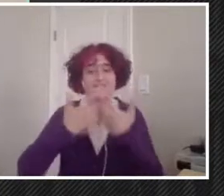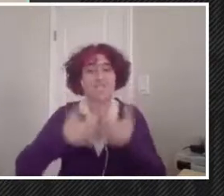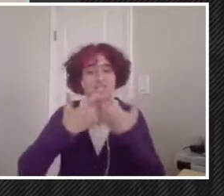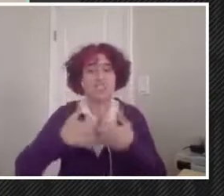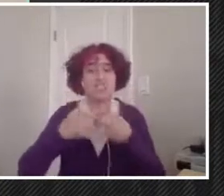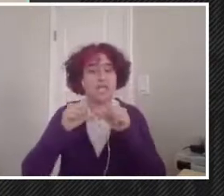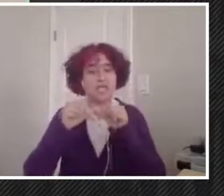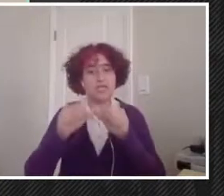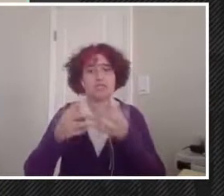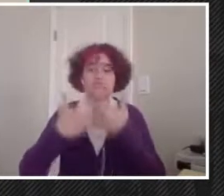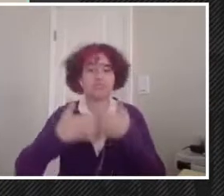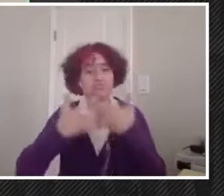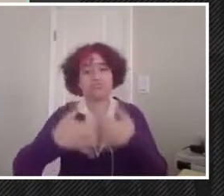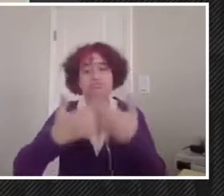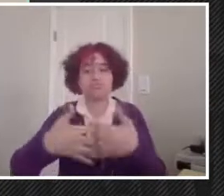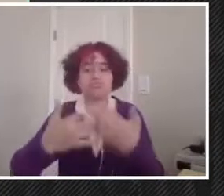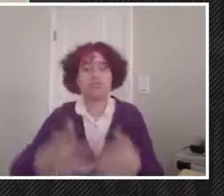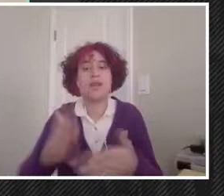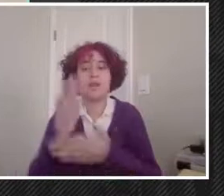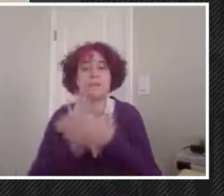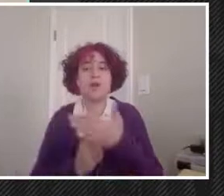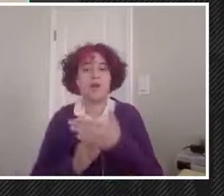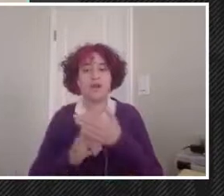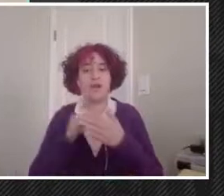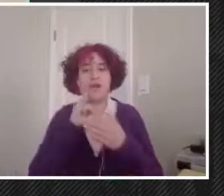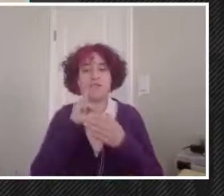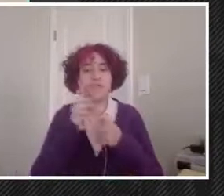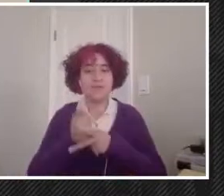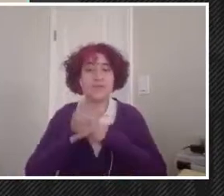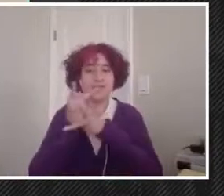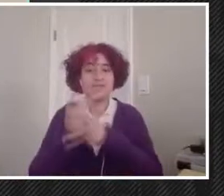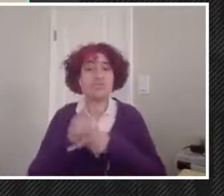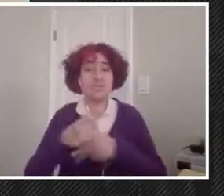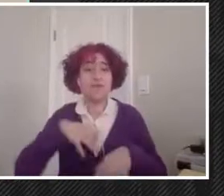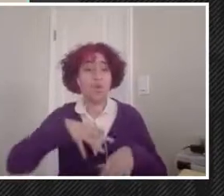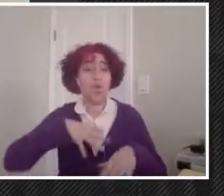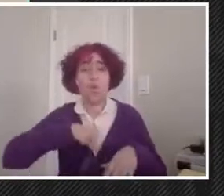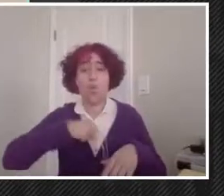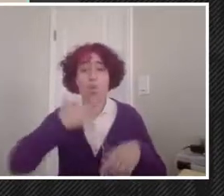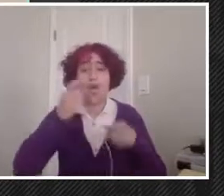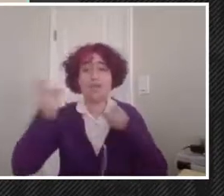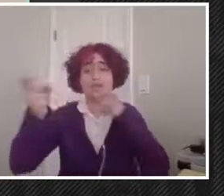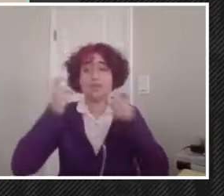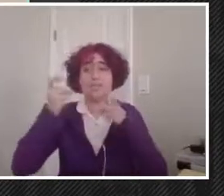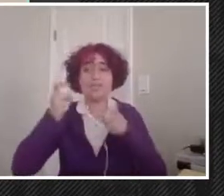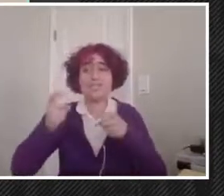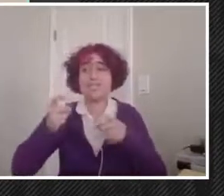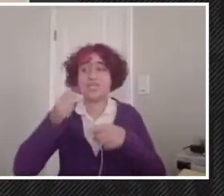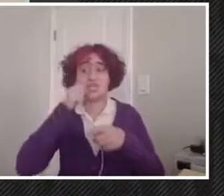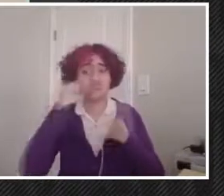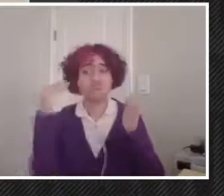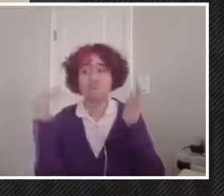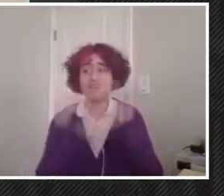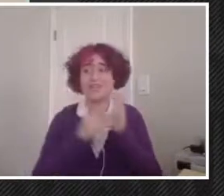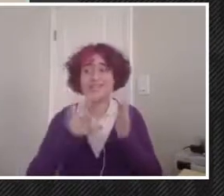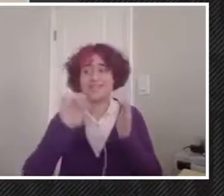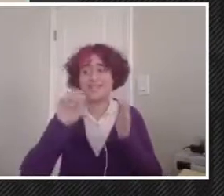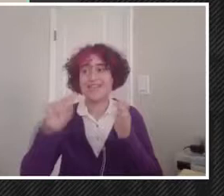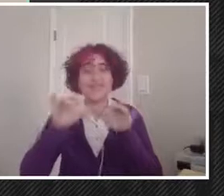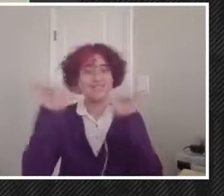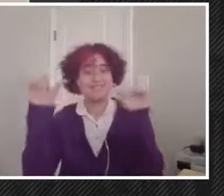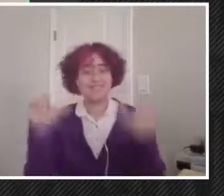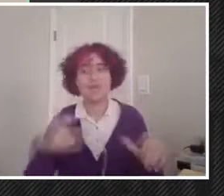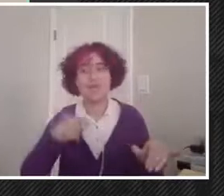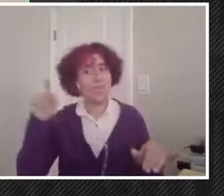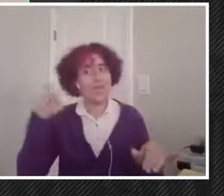function of the preservation of a white supremacy racial caste system. And we have to own that in order for us to be able to be truthful